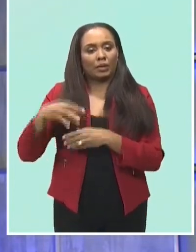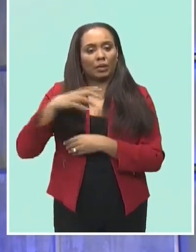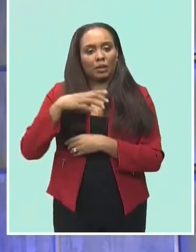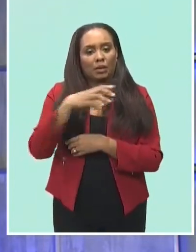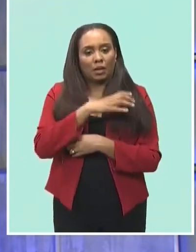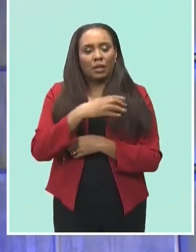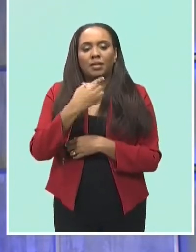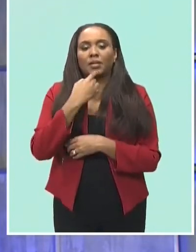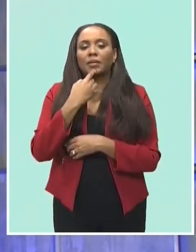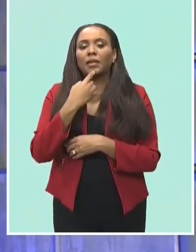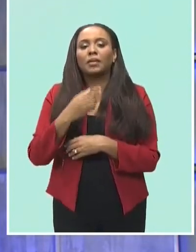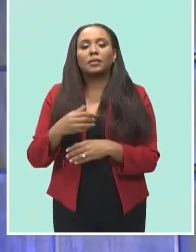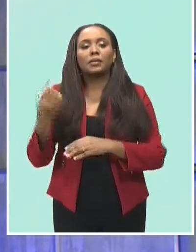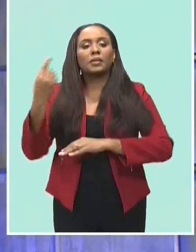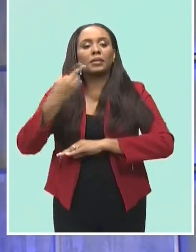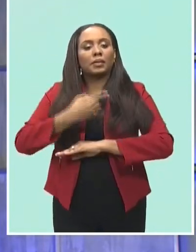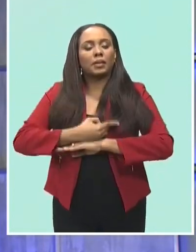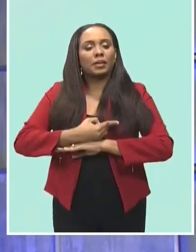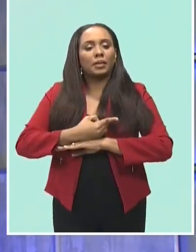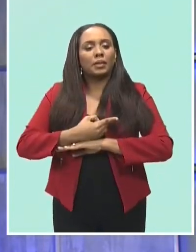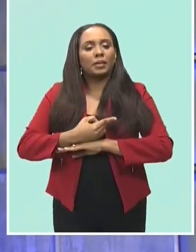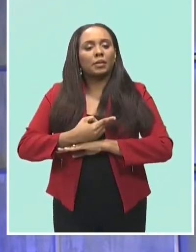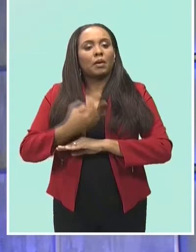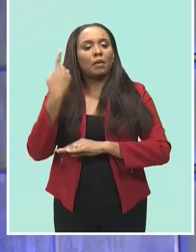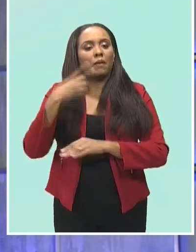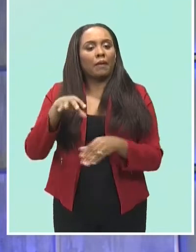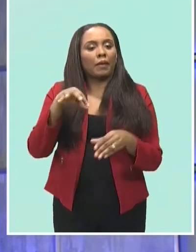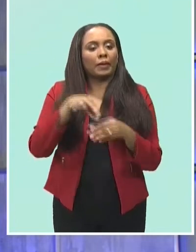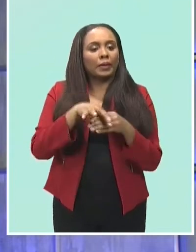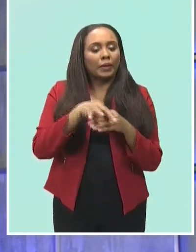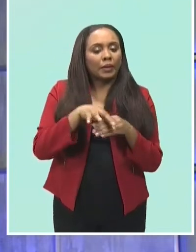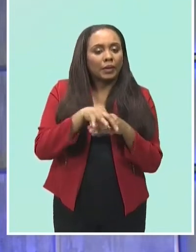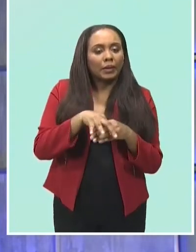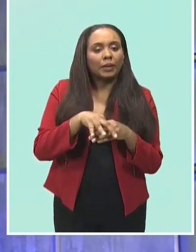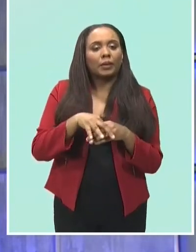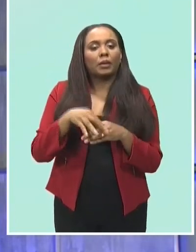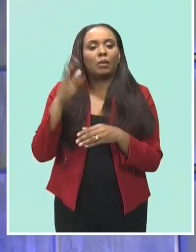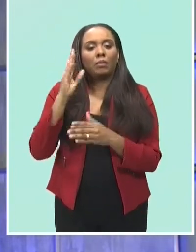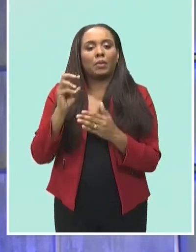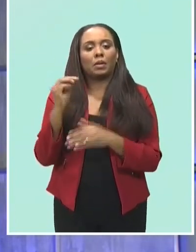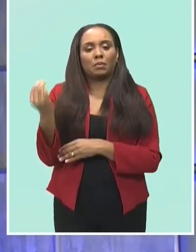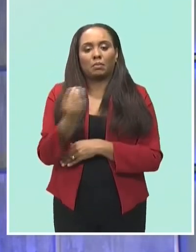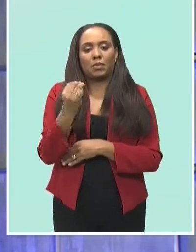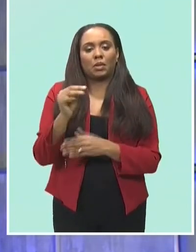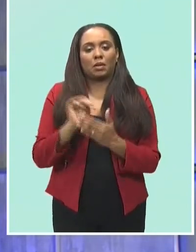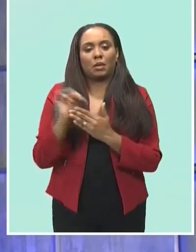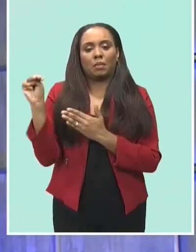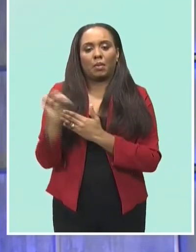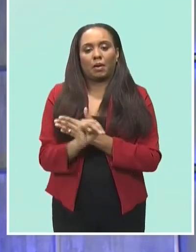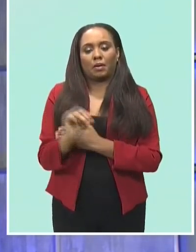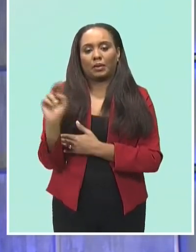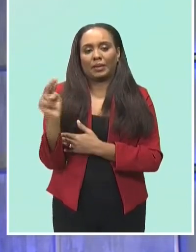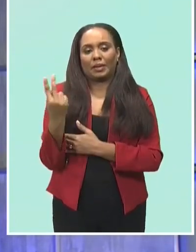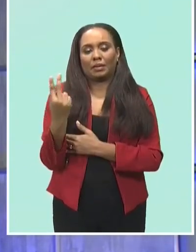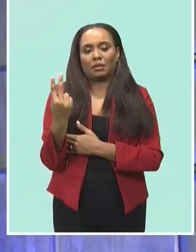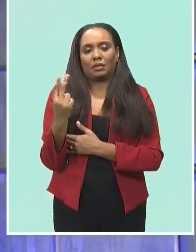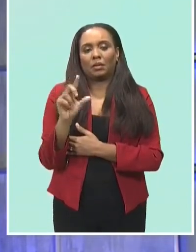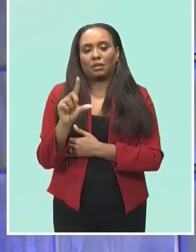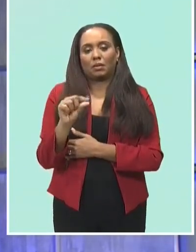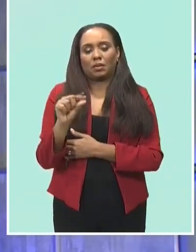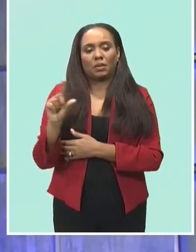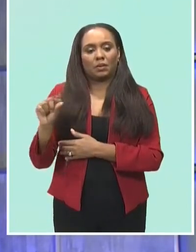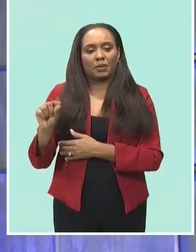earliest possible date for the holding of general and regional elections will therefore be on Monday, March 2nd, 2020.